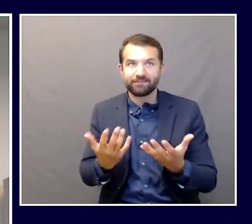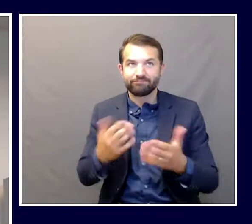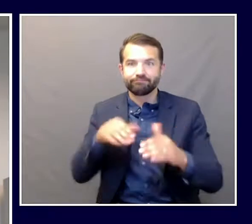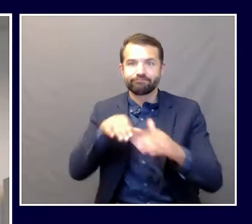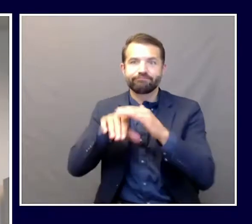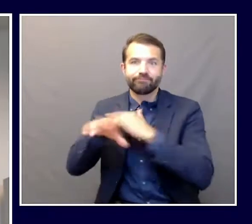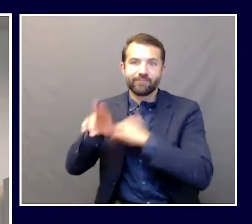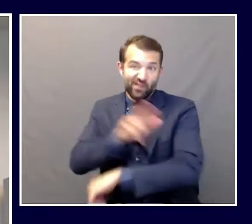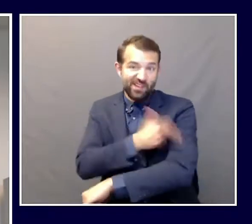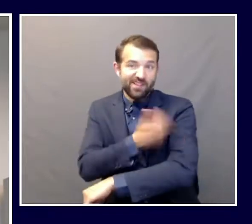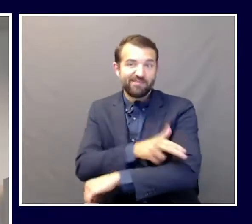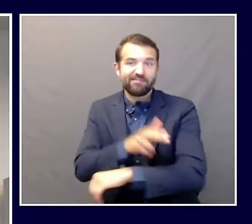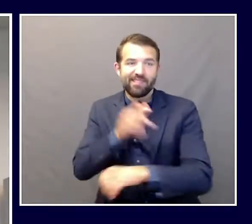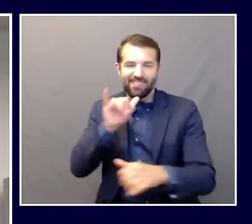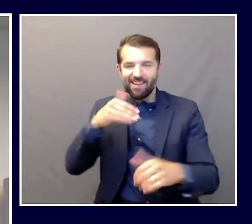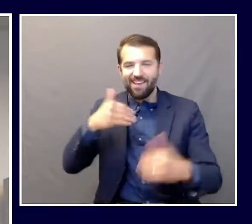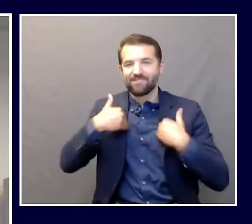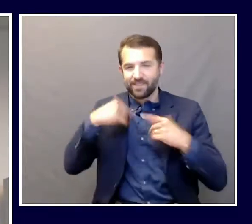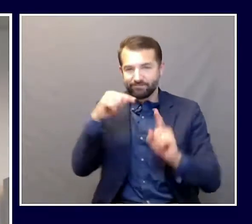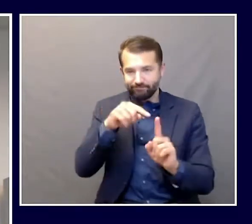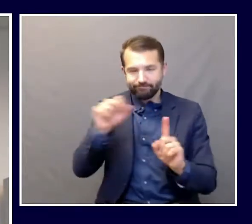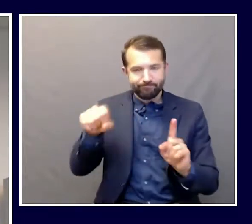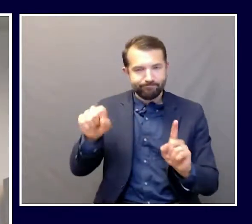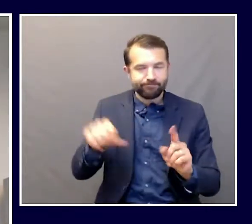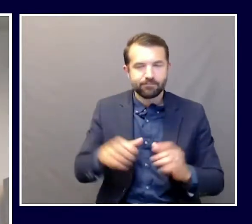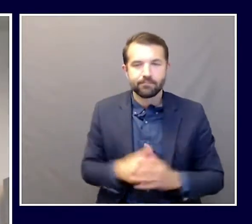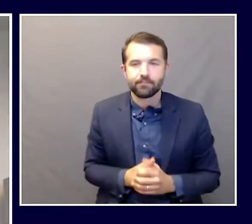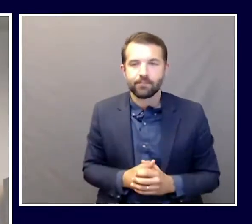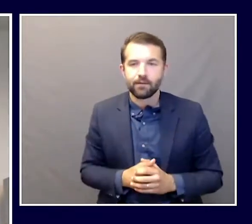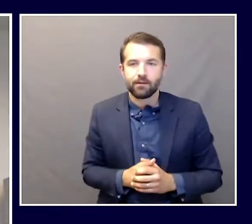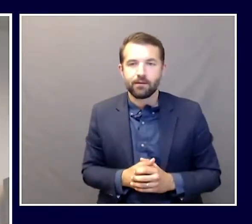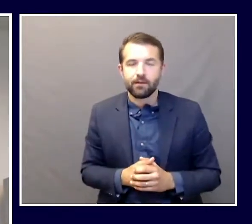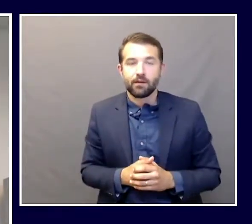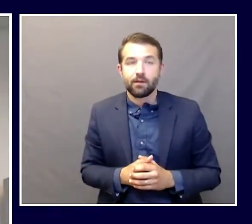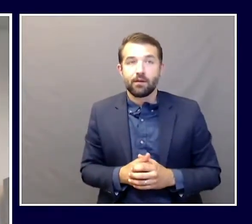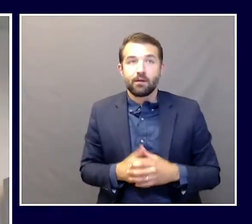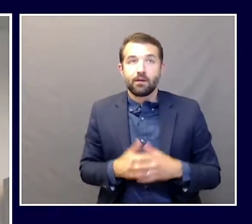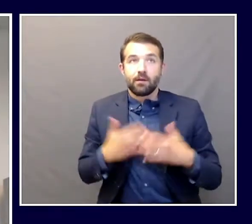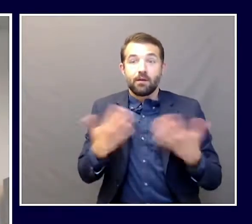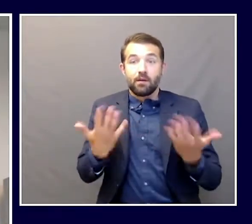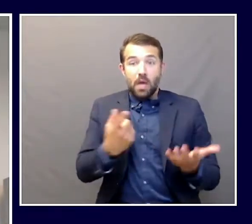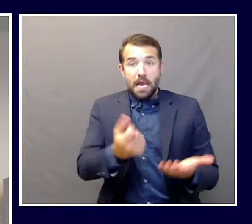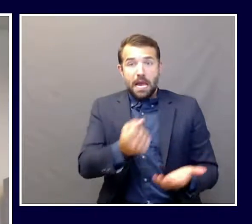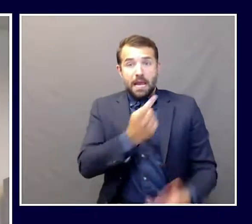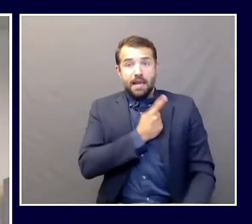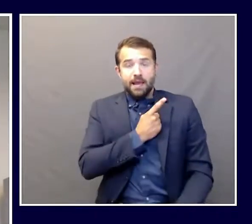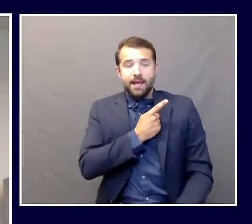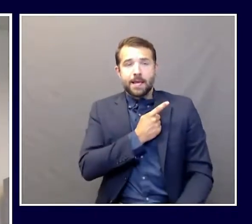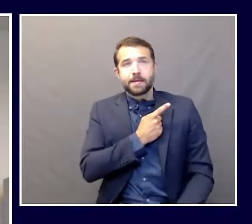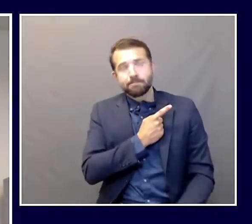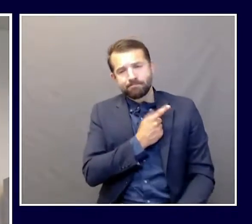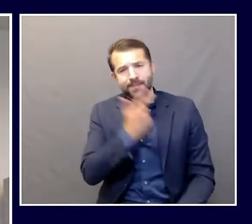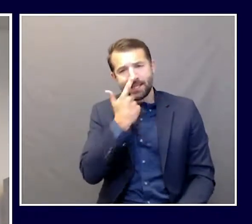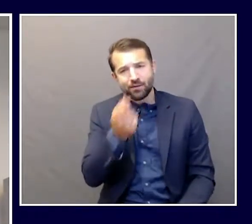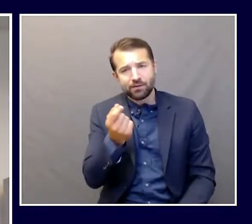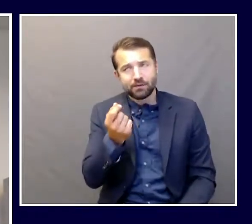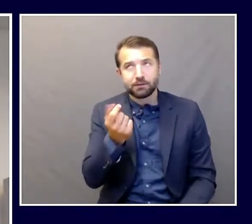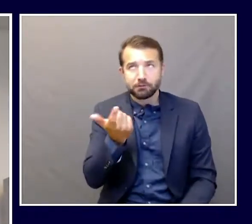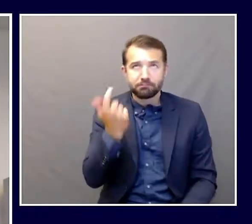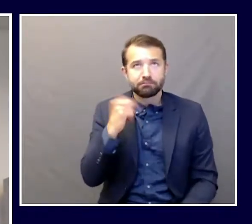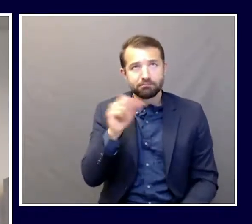your question, Charlie, can I draw a straight line between the variants and